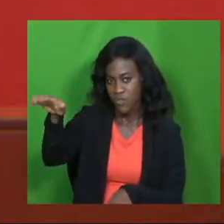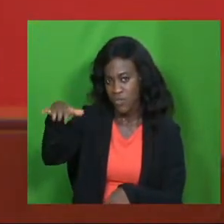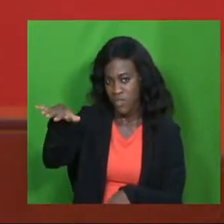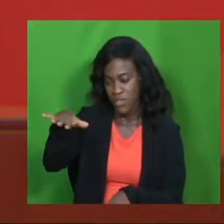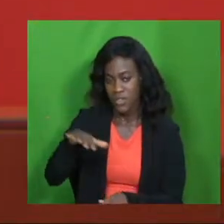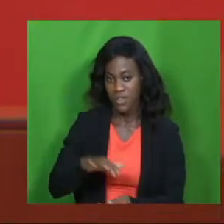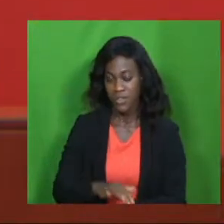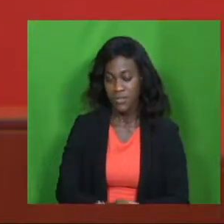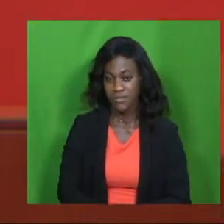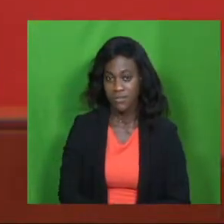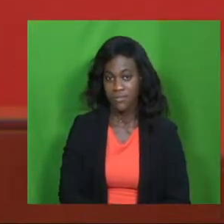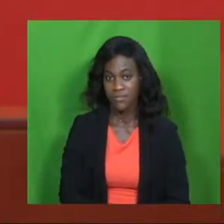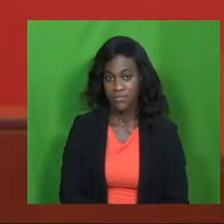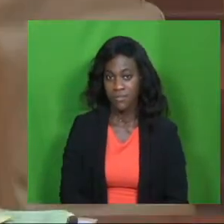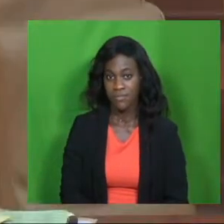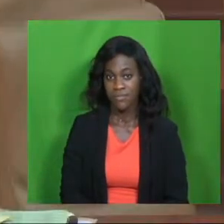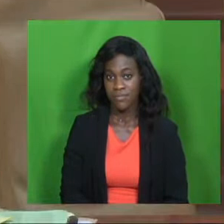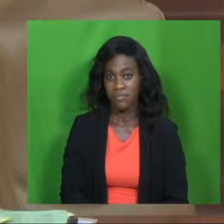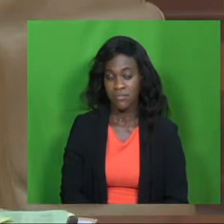Yes.